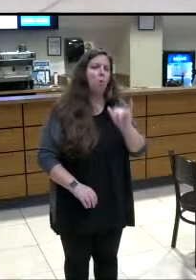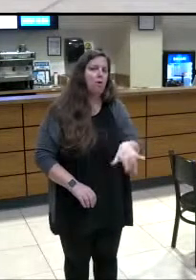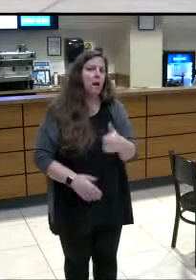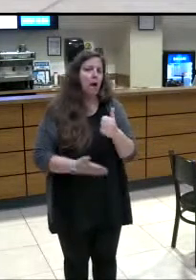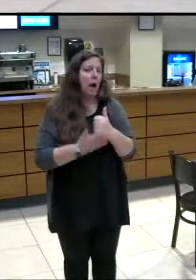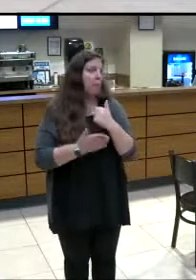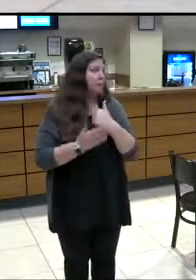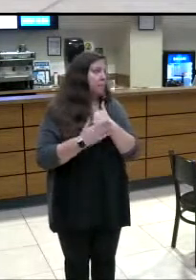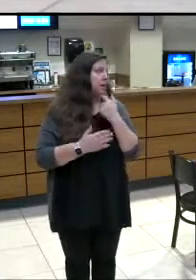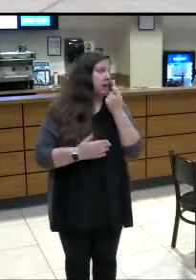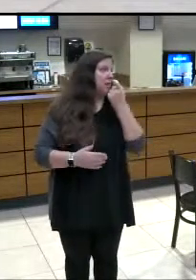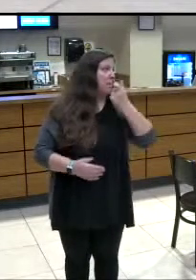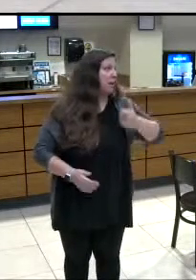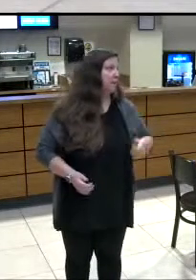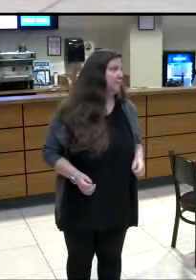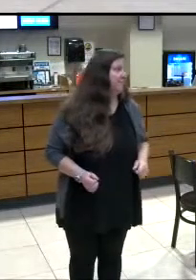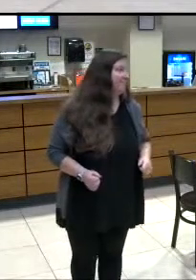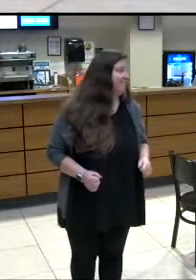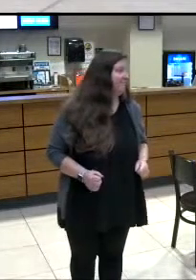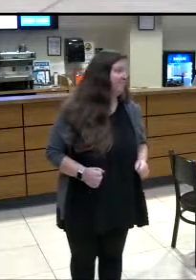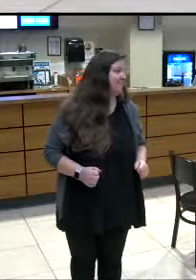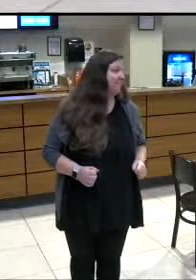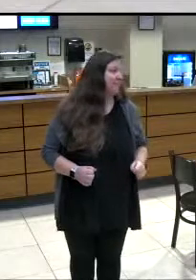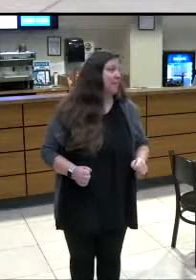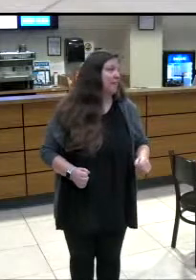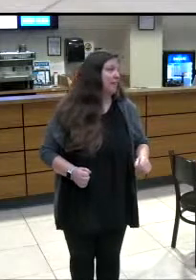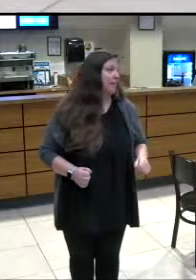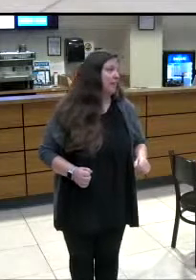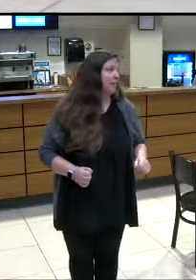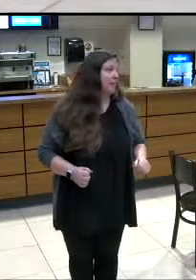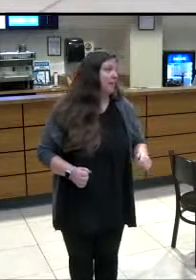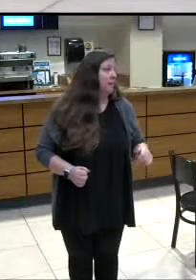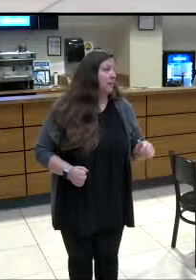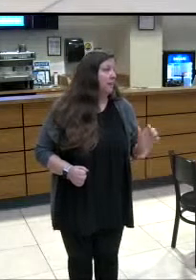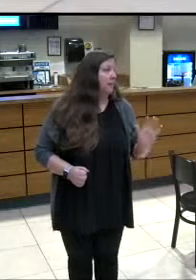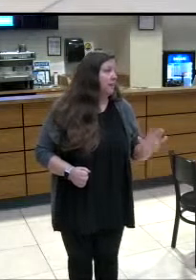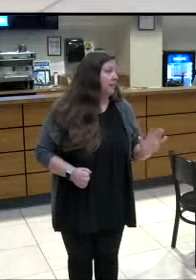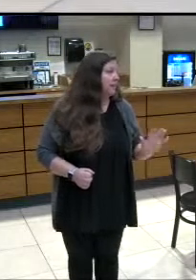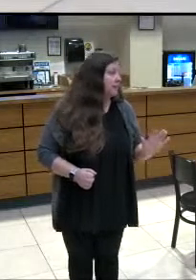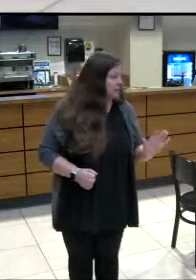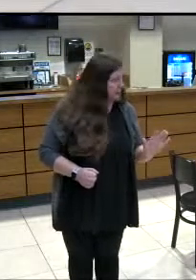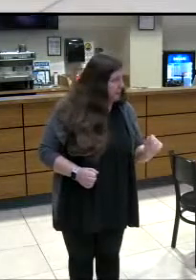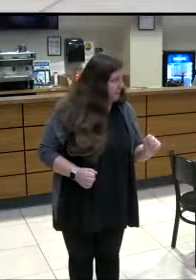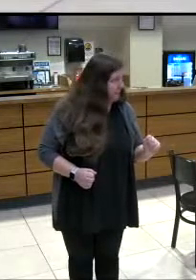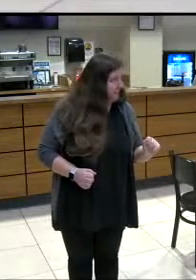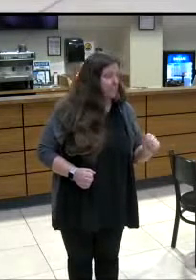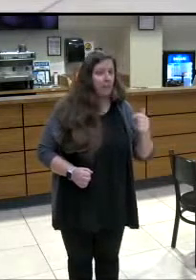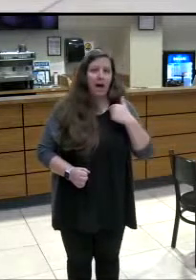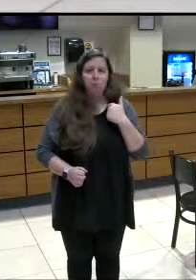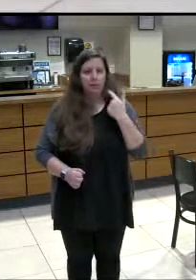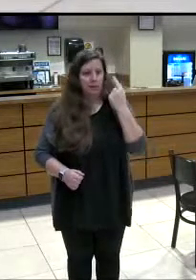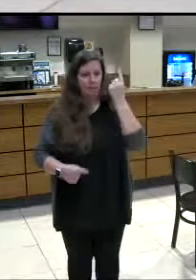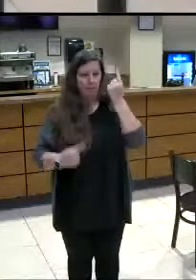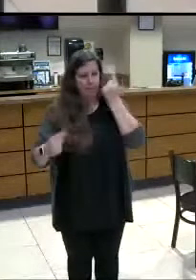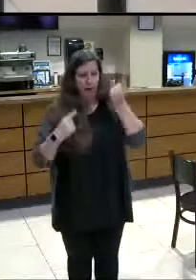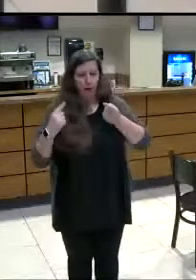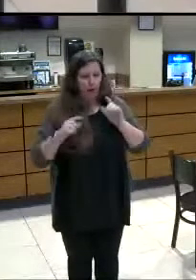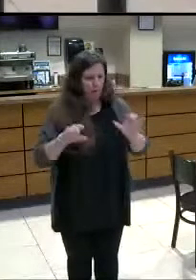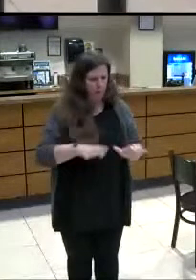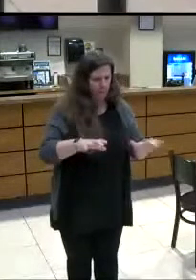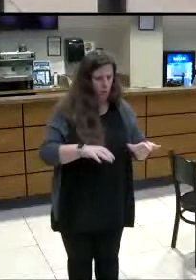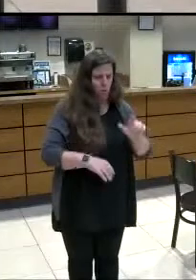Your mic, Dr. Thanks. Performance leads and then lag, and then I was waiting for where